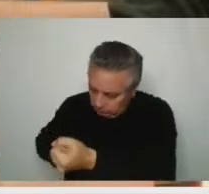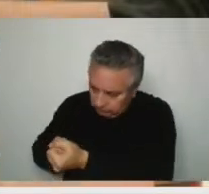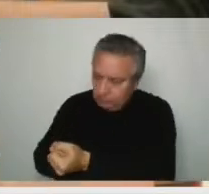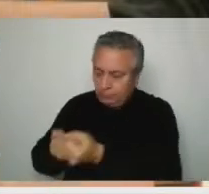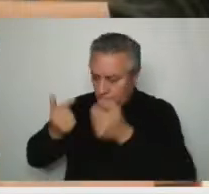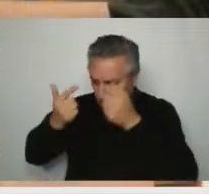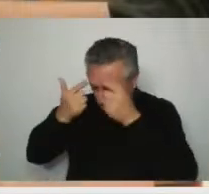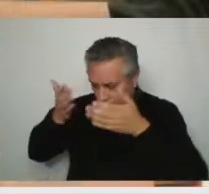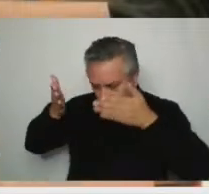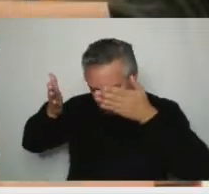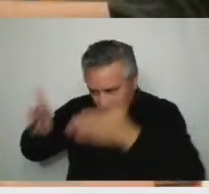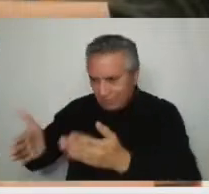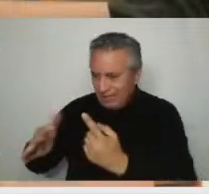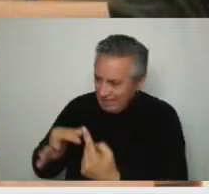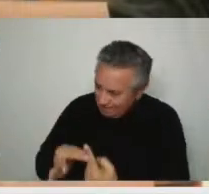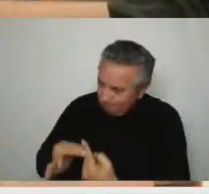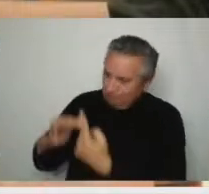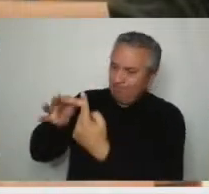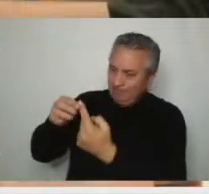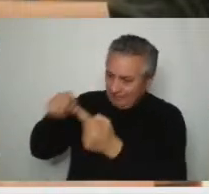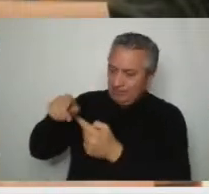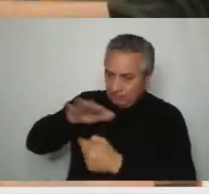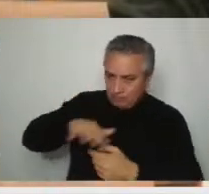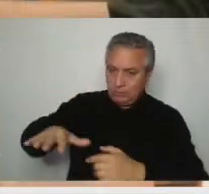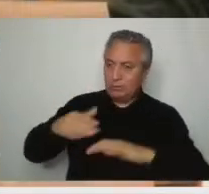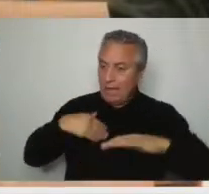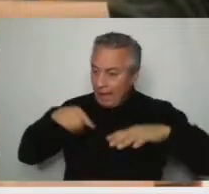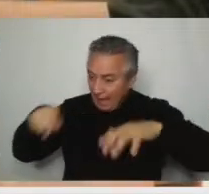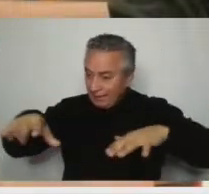priority attention today in our countries. And